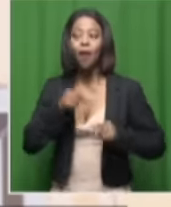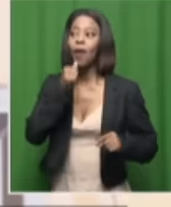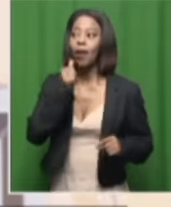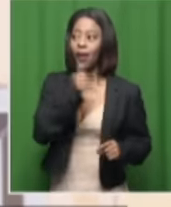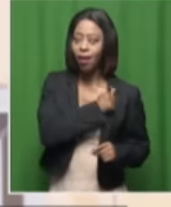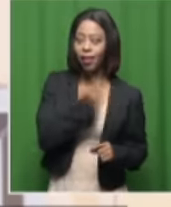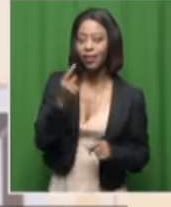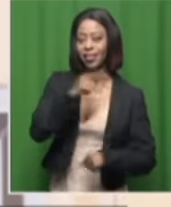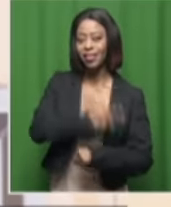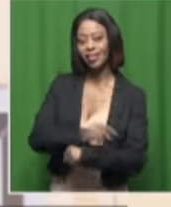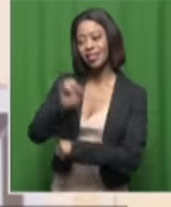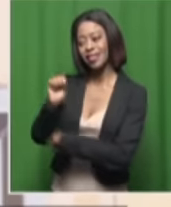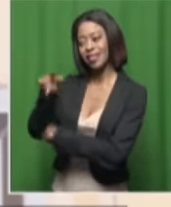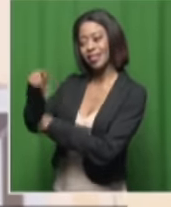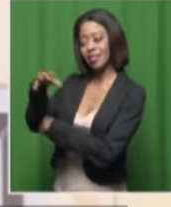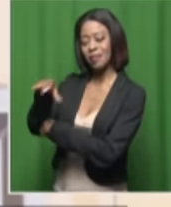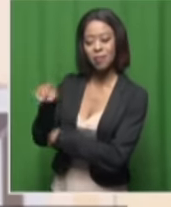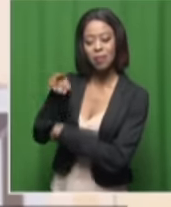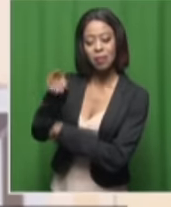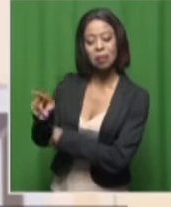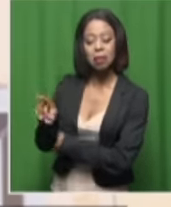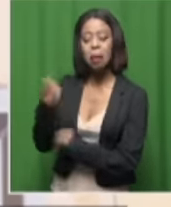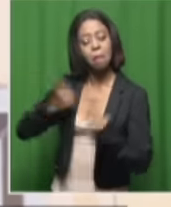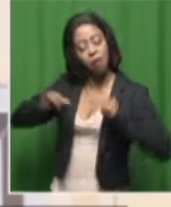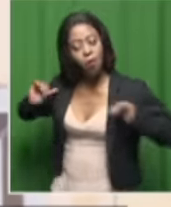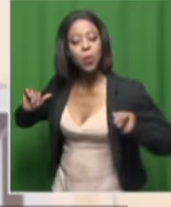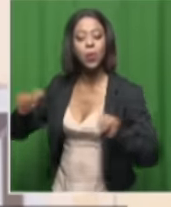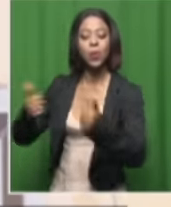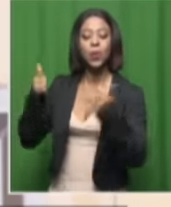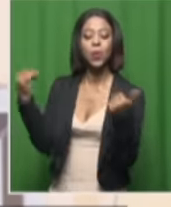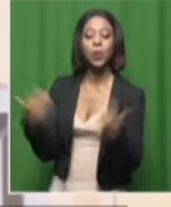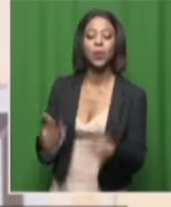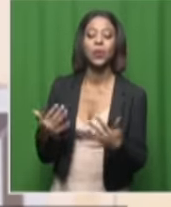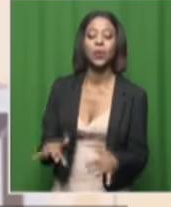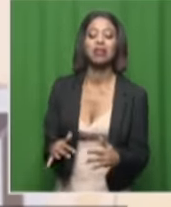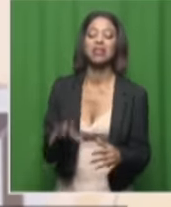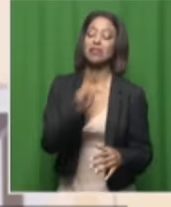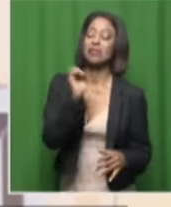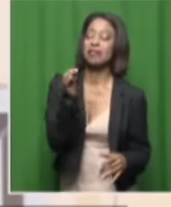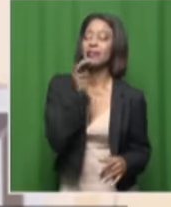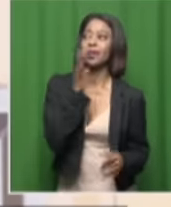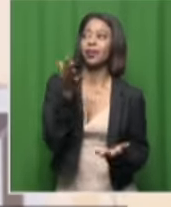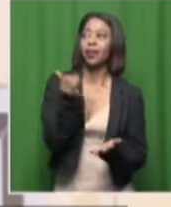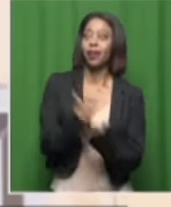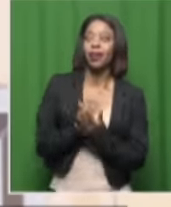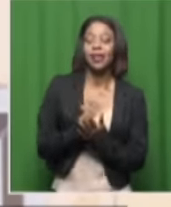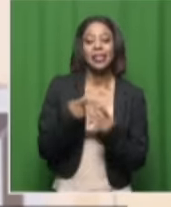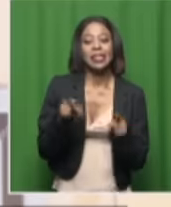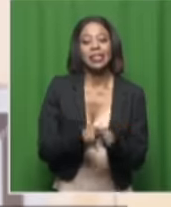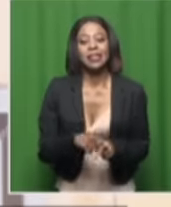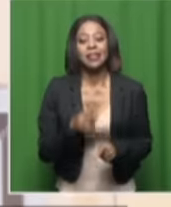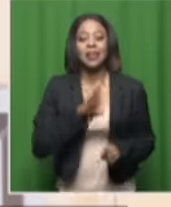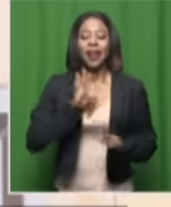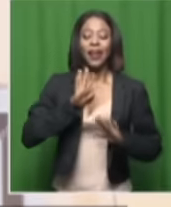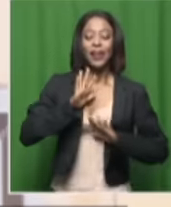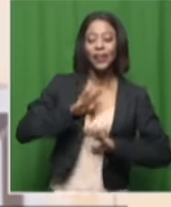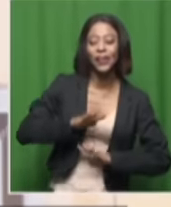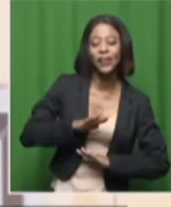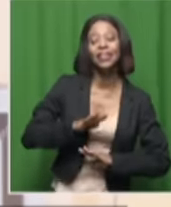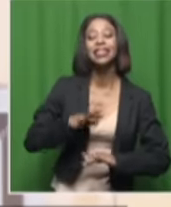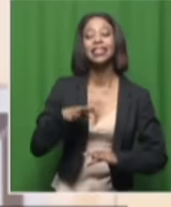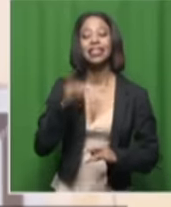Sipho was at his best. So it kind of helped us also a bit to calm our nerves